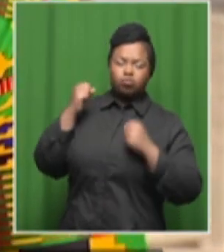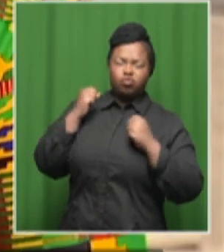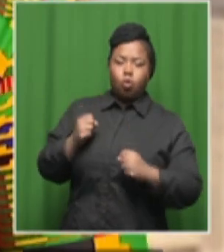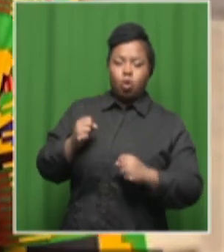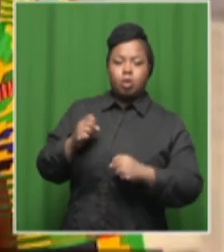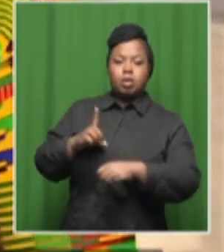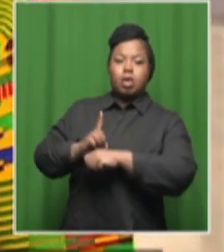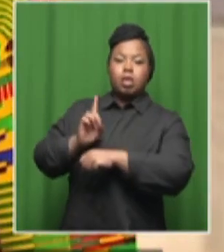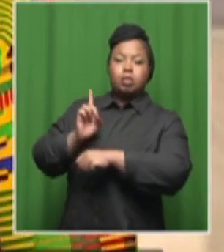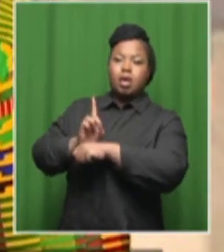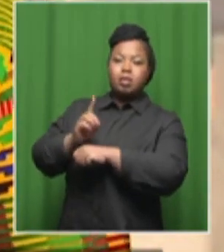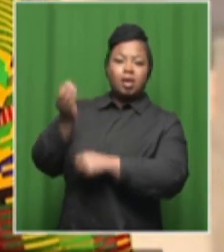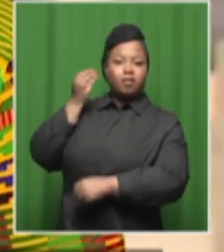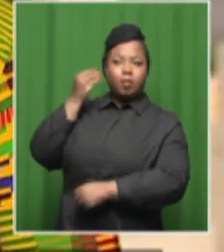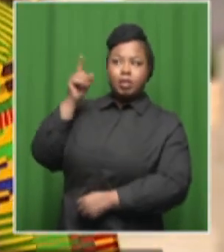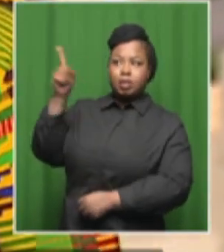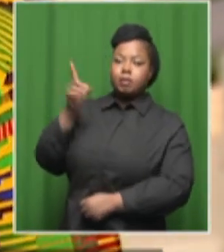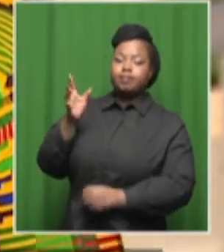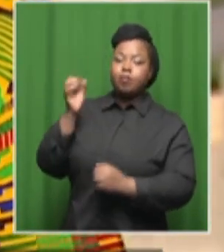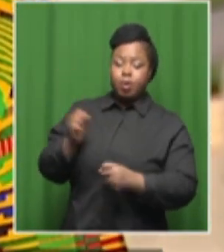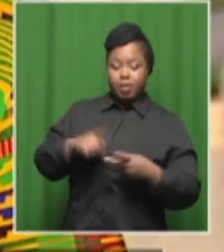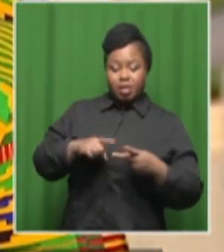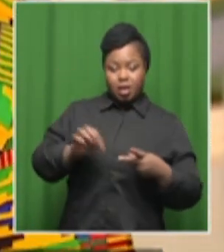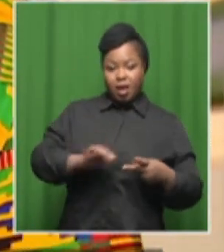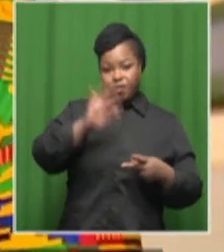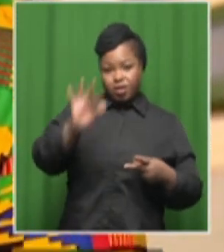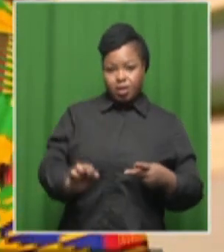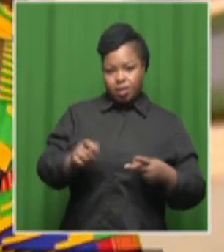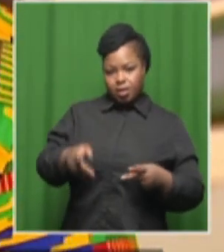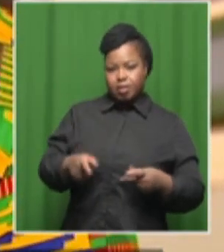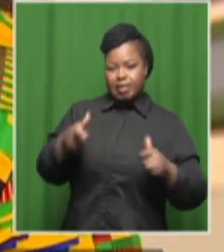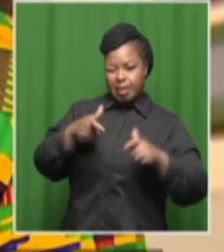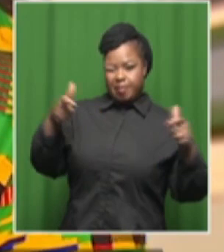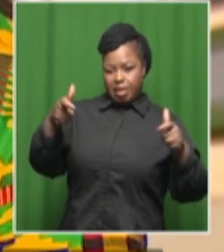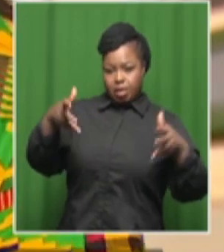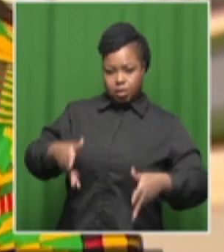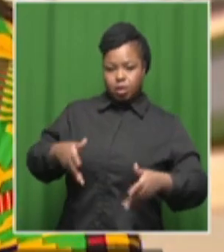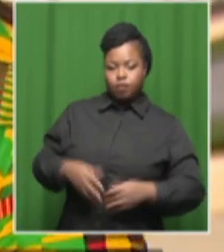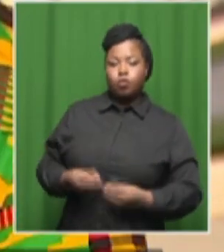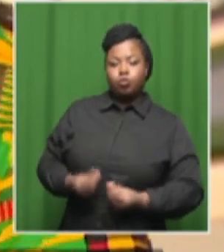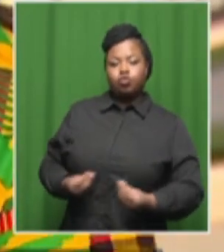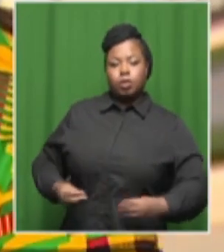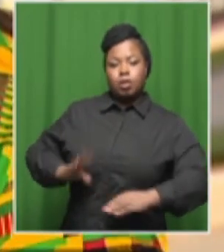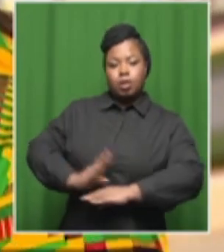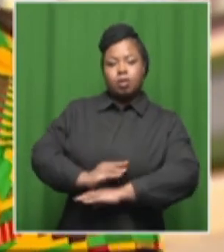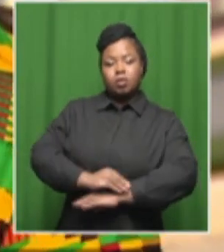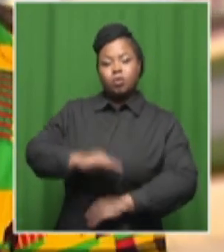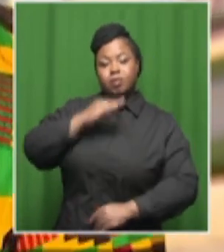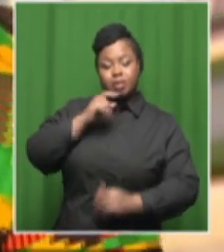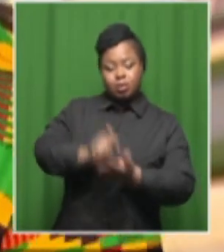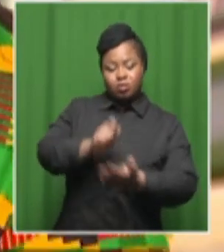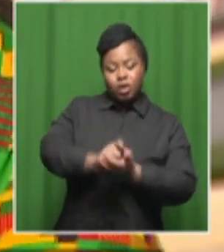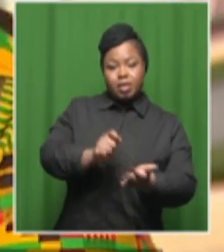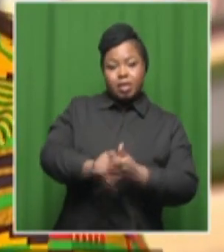come together as South Africans, because this is one of the largest centres that we have for childhood cancer, it means that the papers that will be published